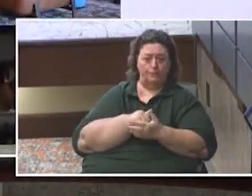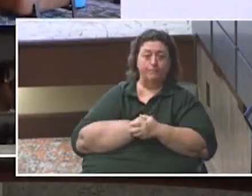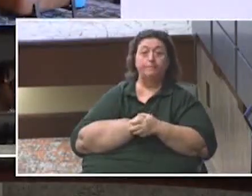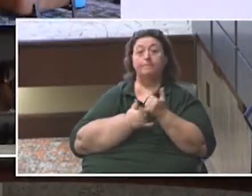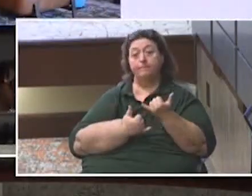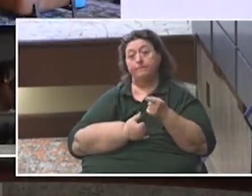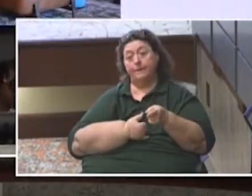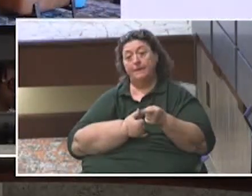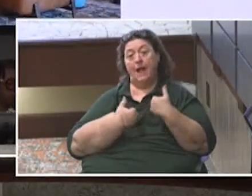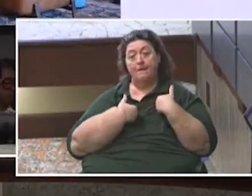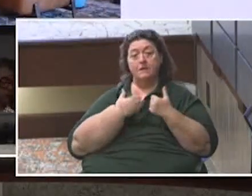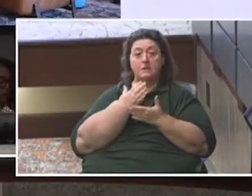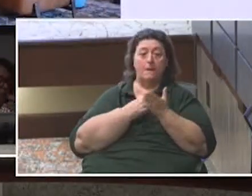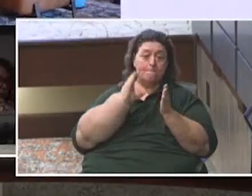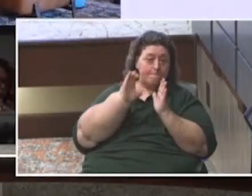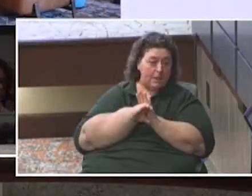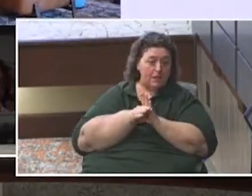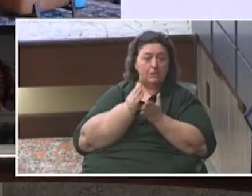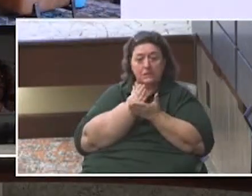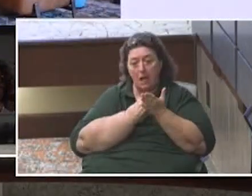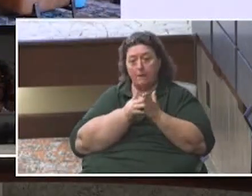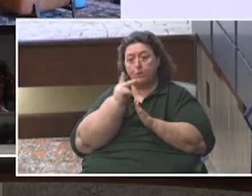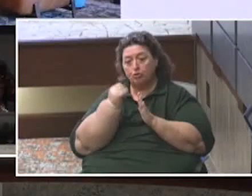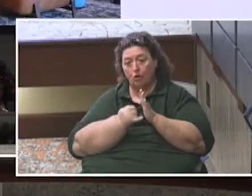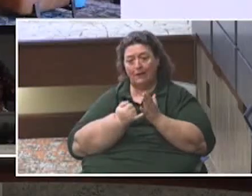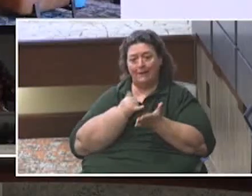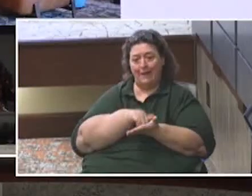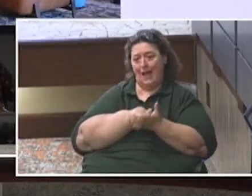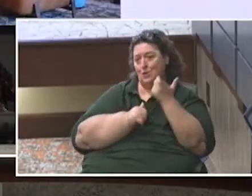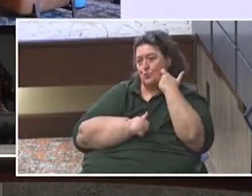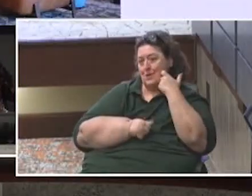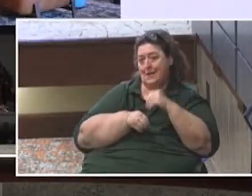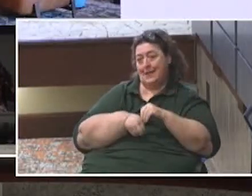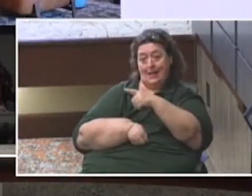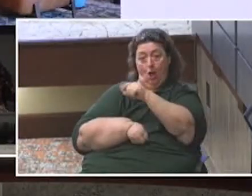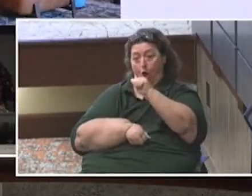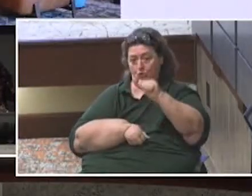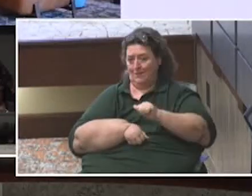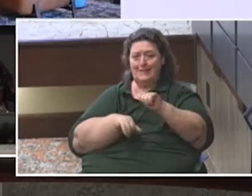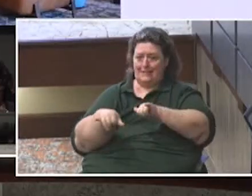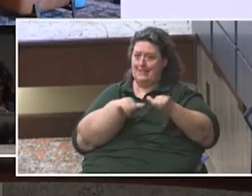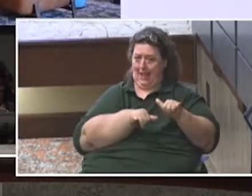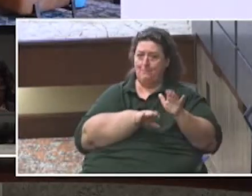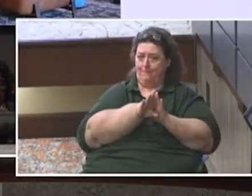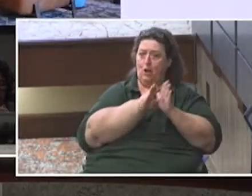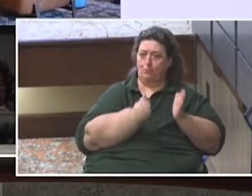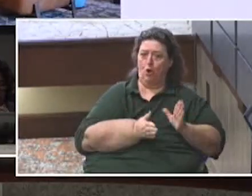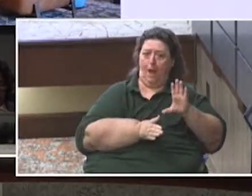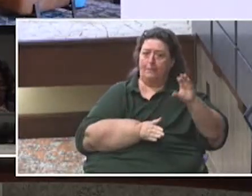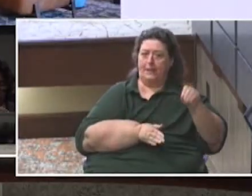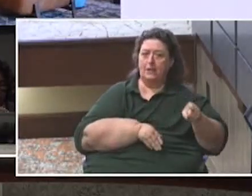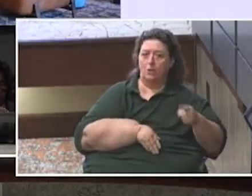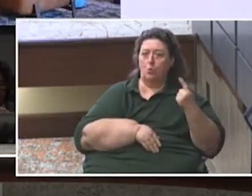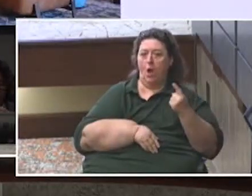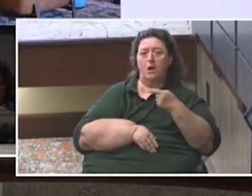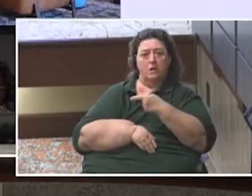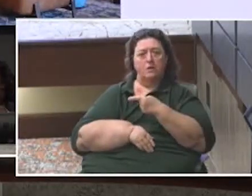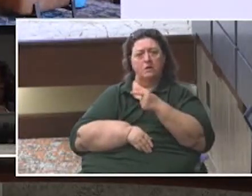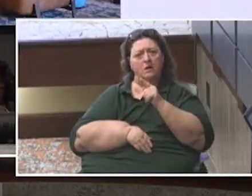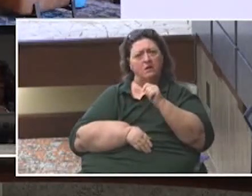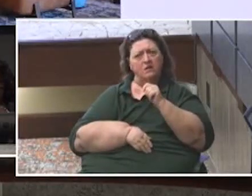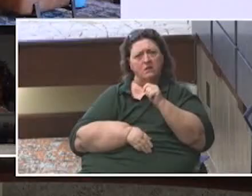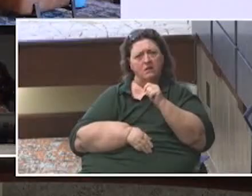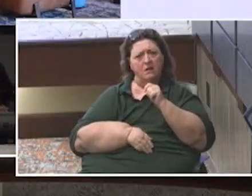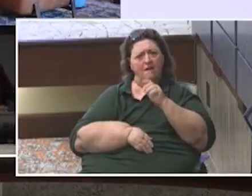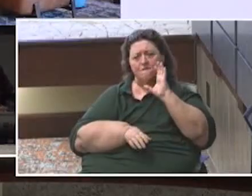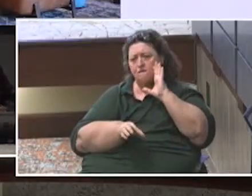Now, here are pictures of a couple of projects that were recently done in Austin by this developer. One was, the top two